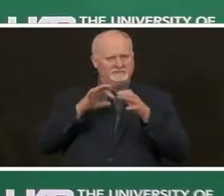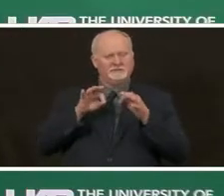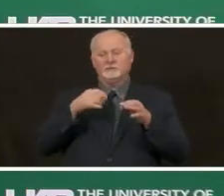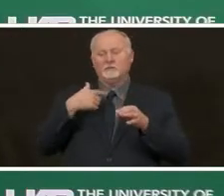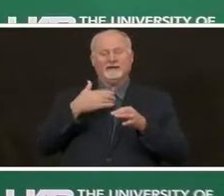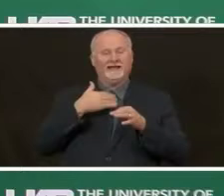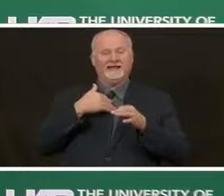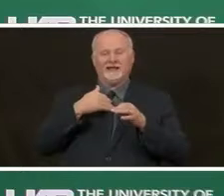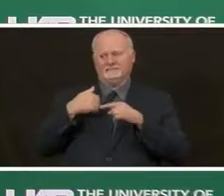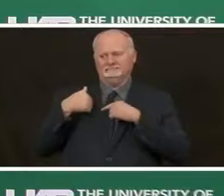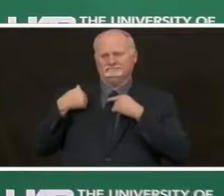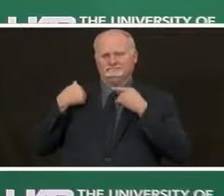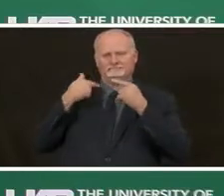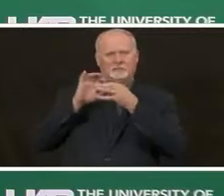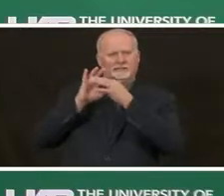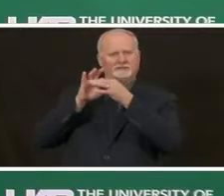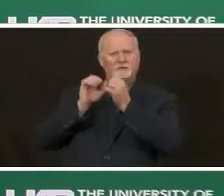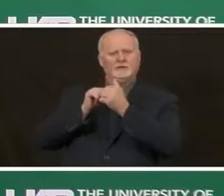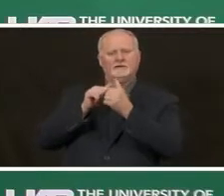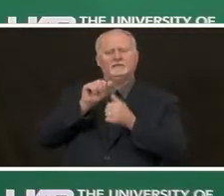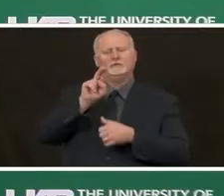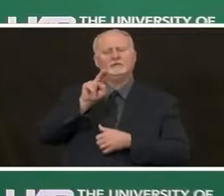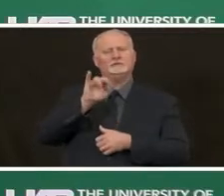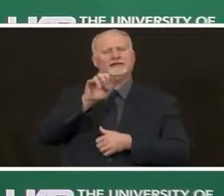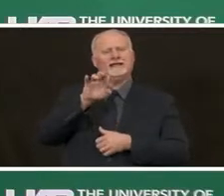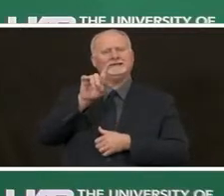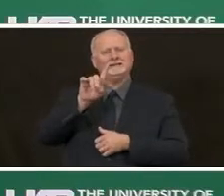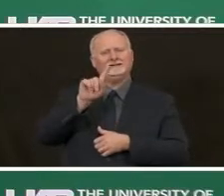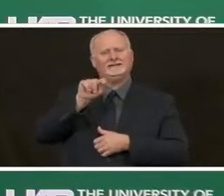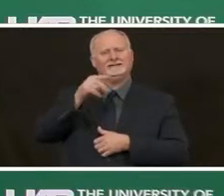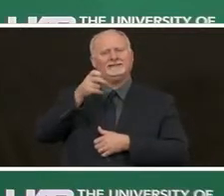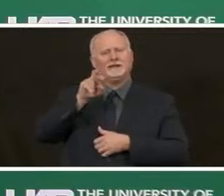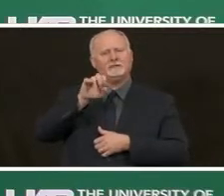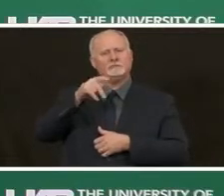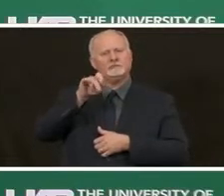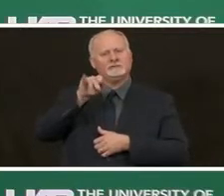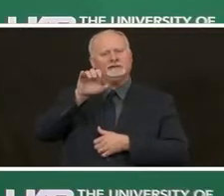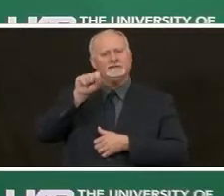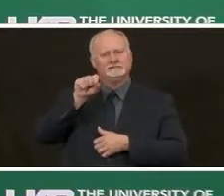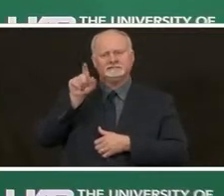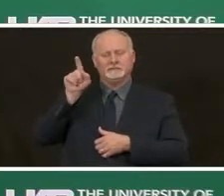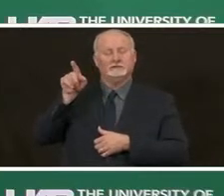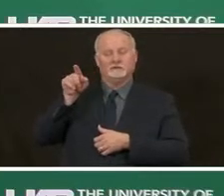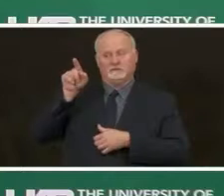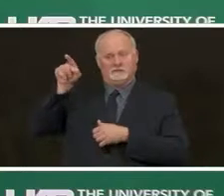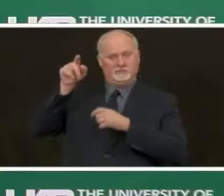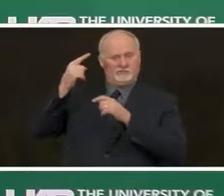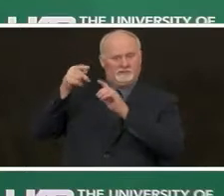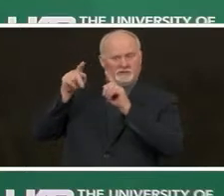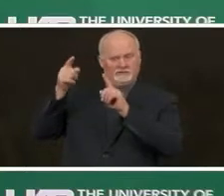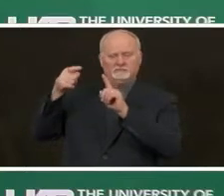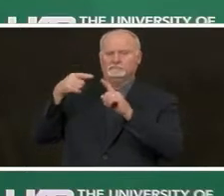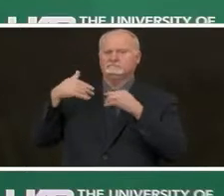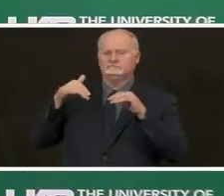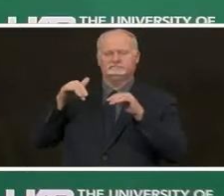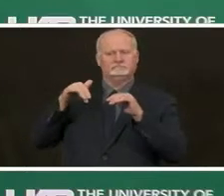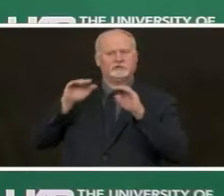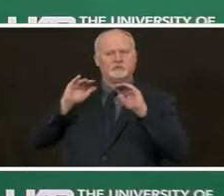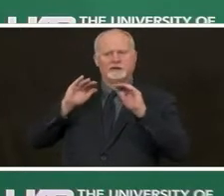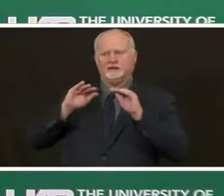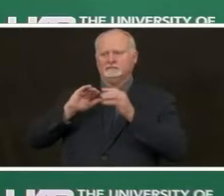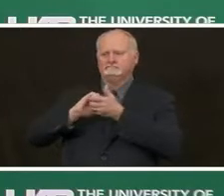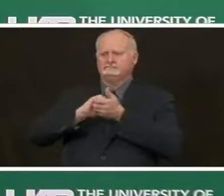long-standing relationship with United Therapeutics. Their CEO, Martine Rothblatt, has been a tremendous collaborator for many